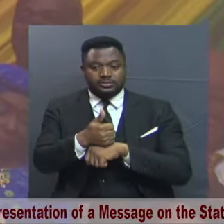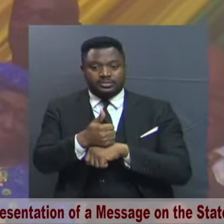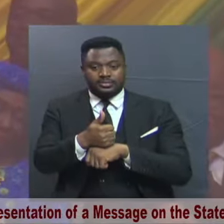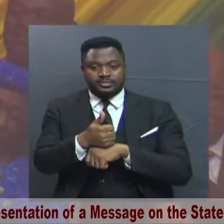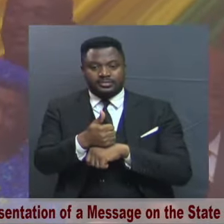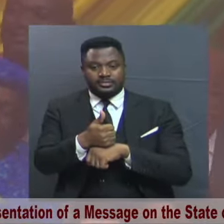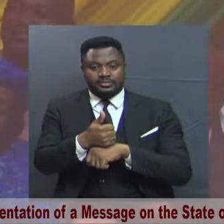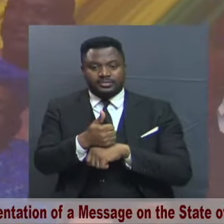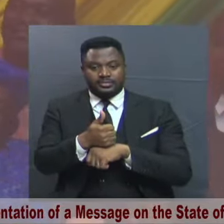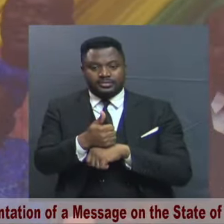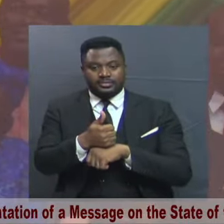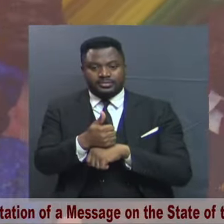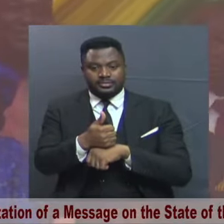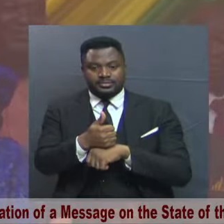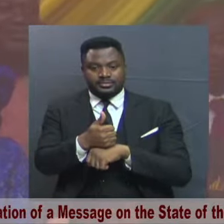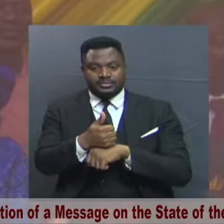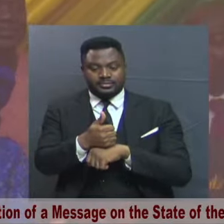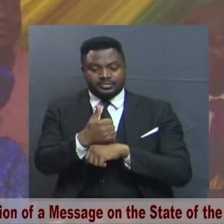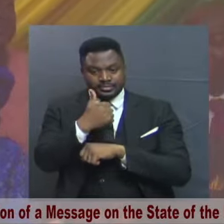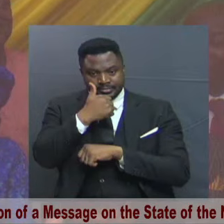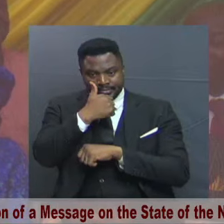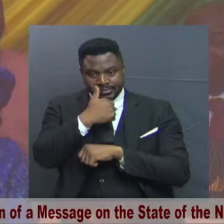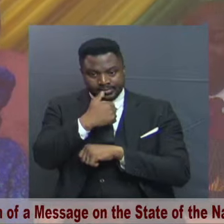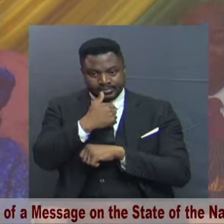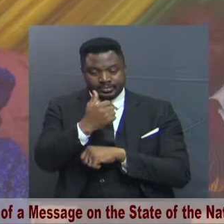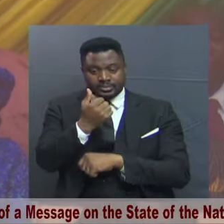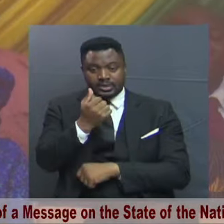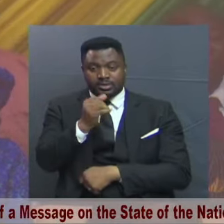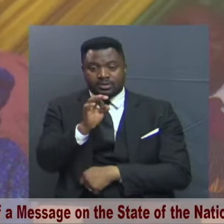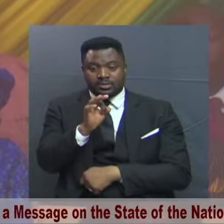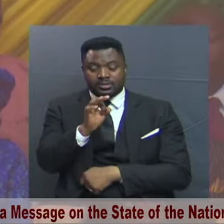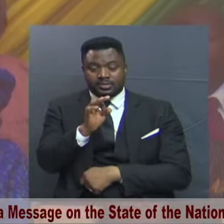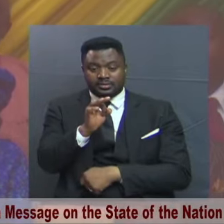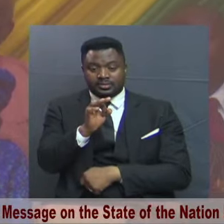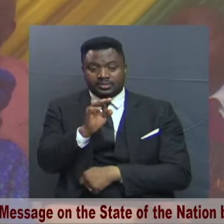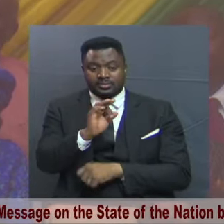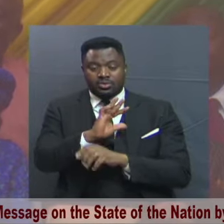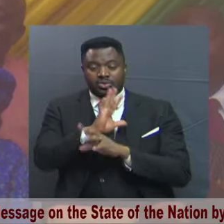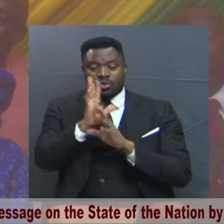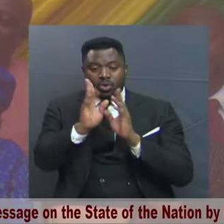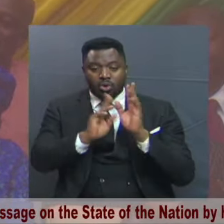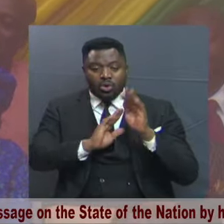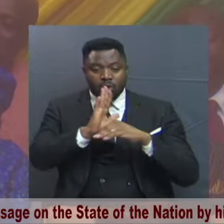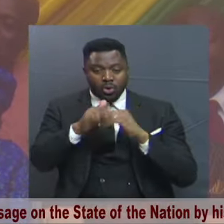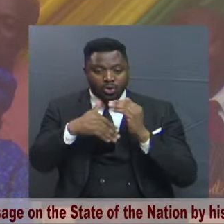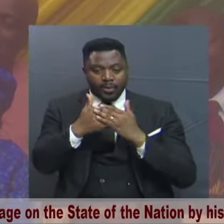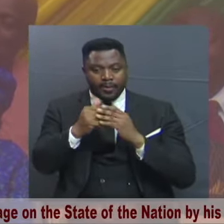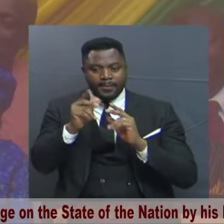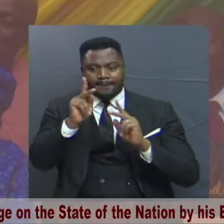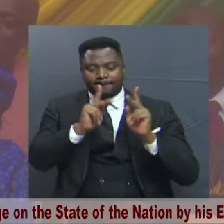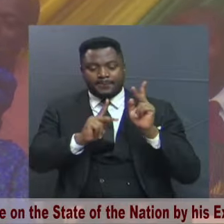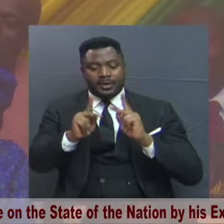founder founder of all people's